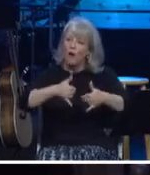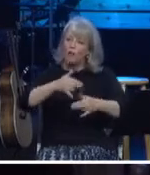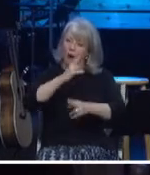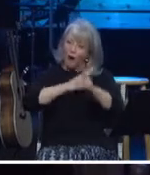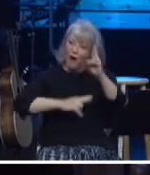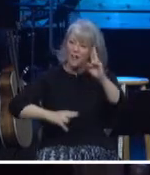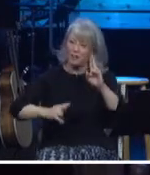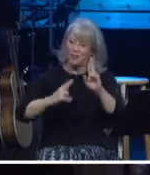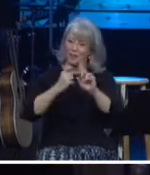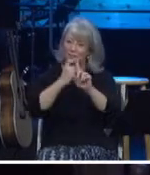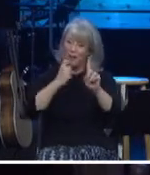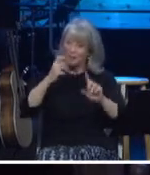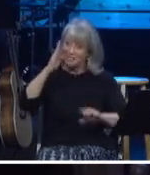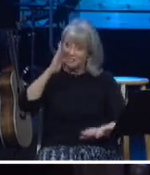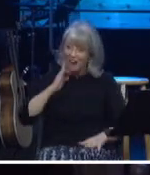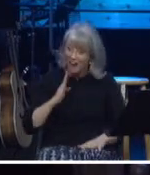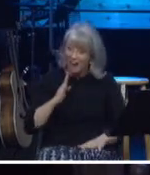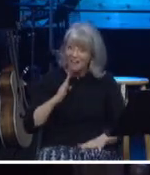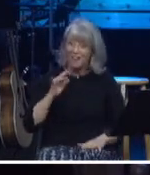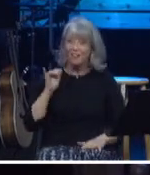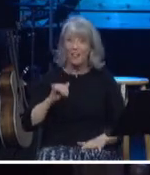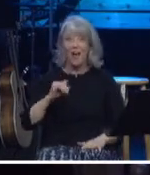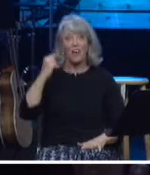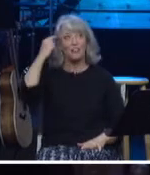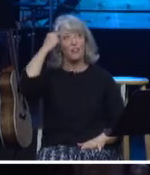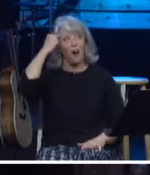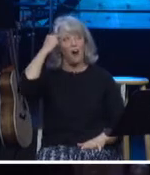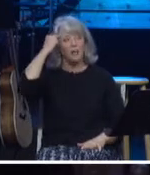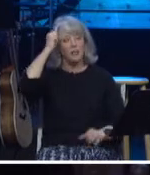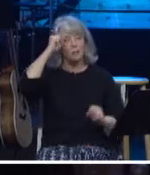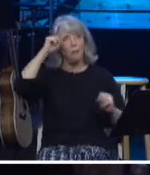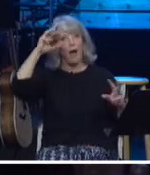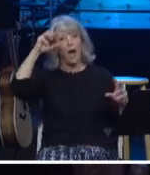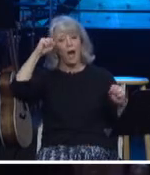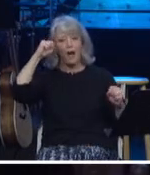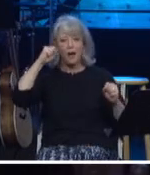exaltation from God. That's an amazing thought.